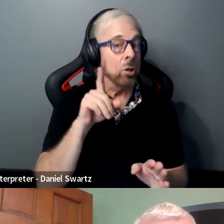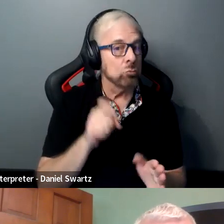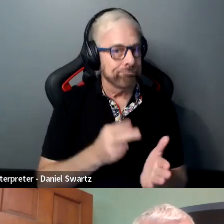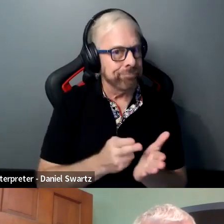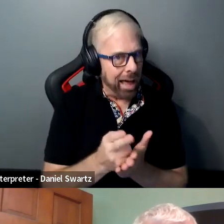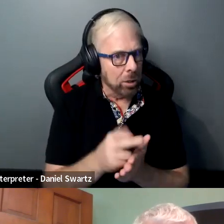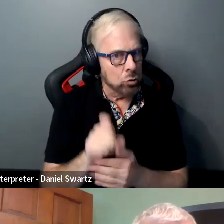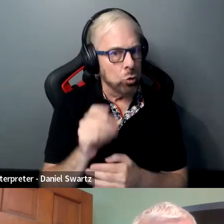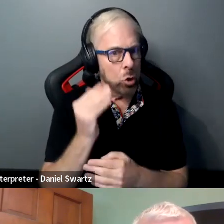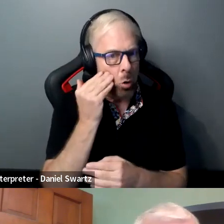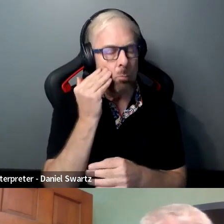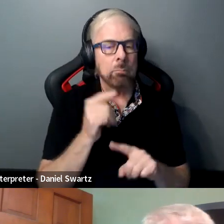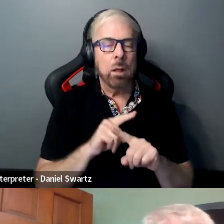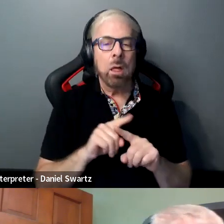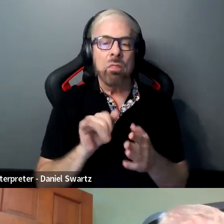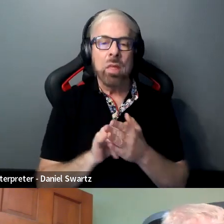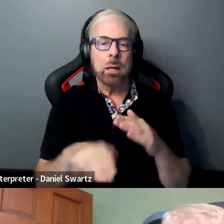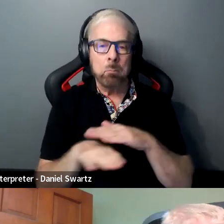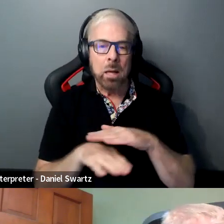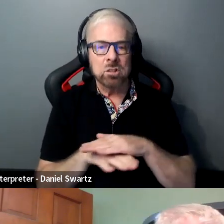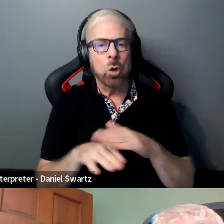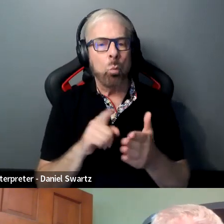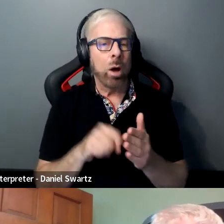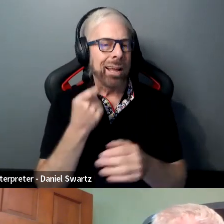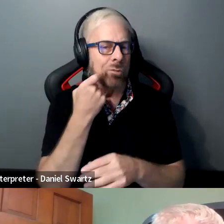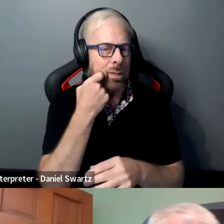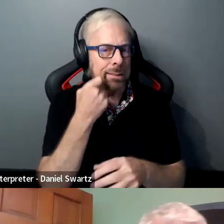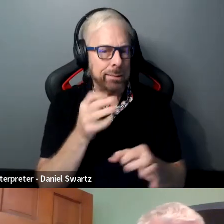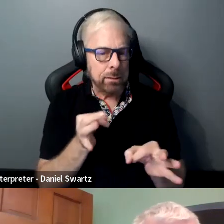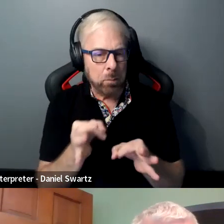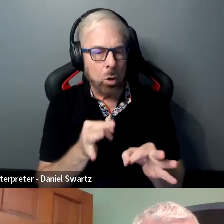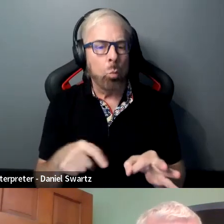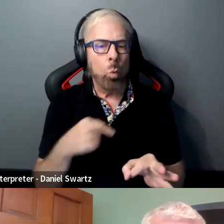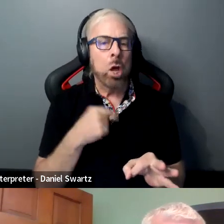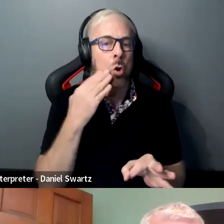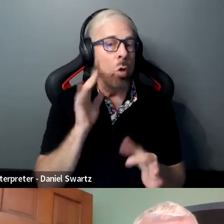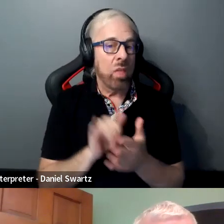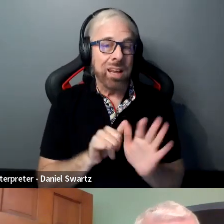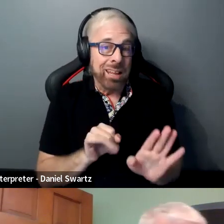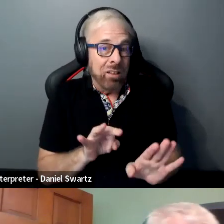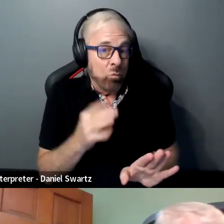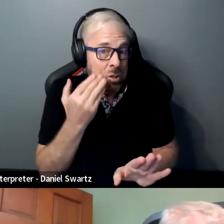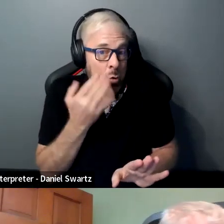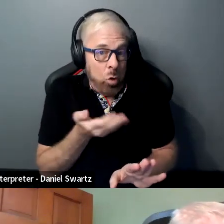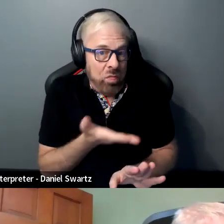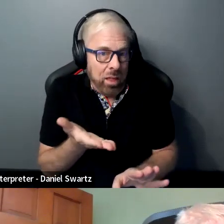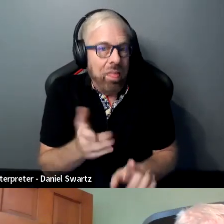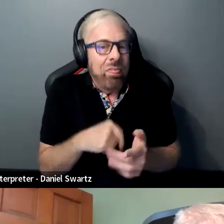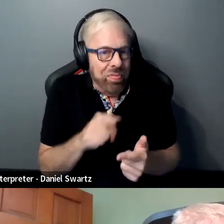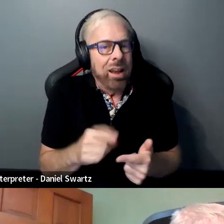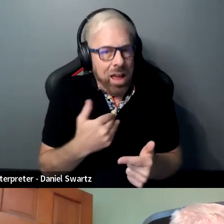not, it's basically what I laid out, and we would know that. If we don't know those things, I have some